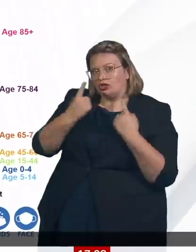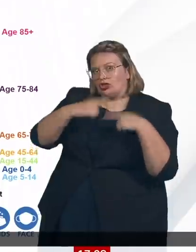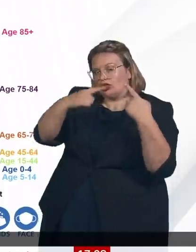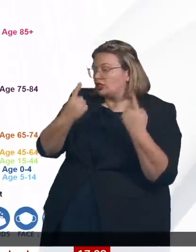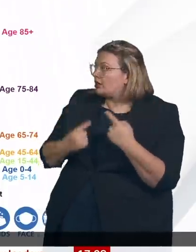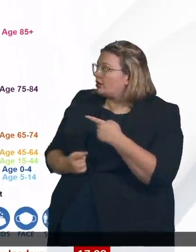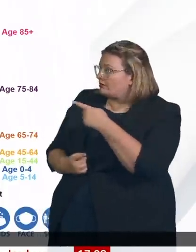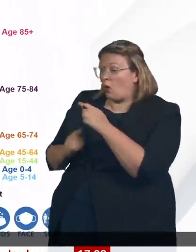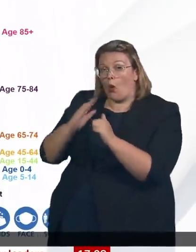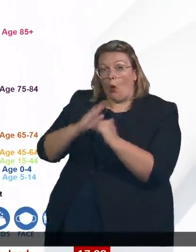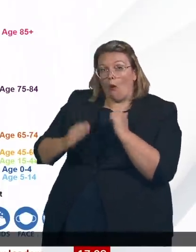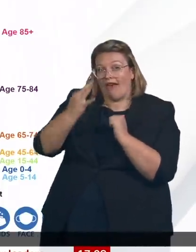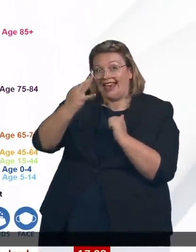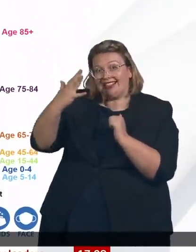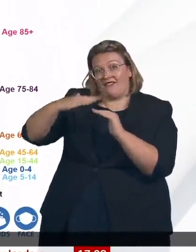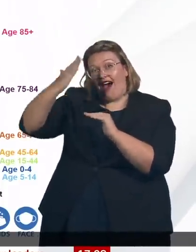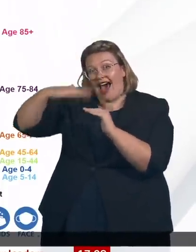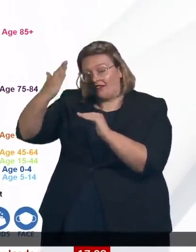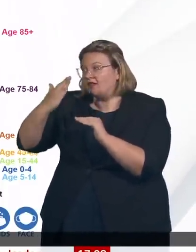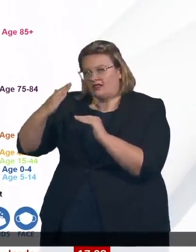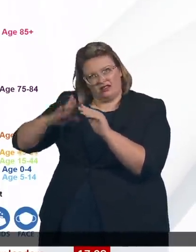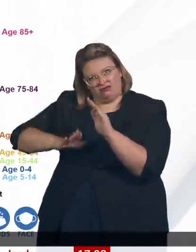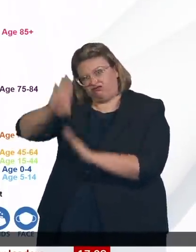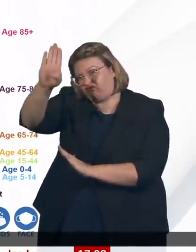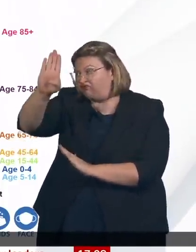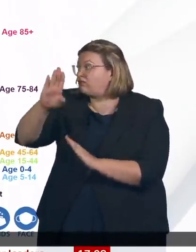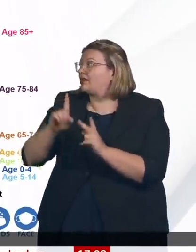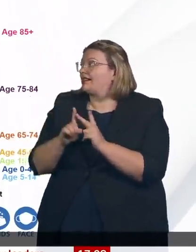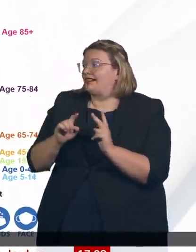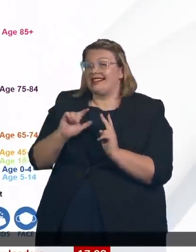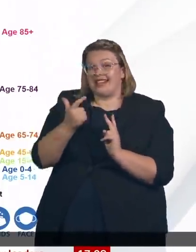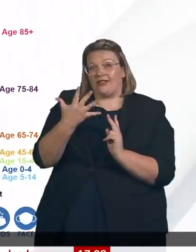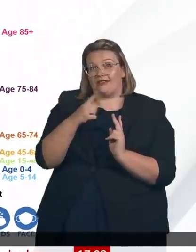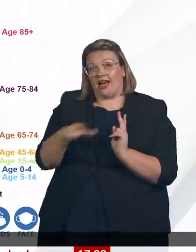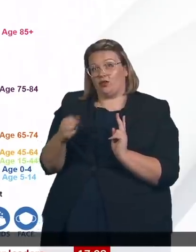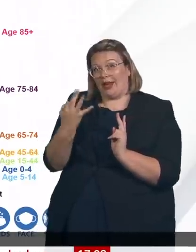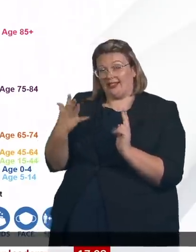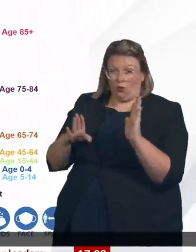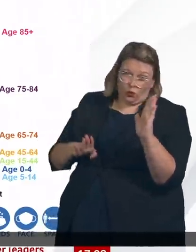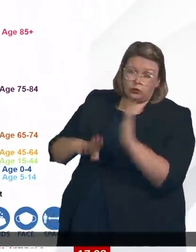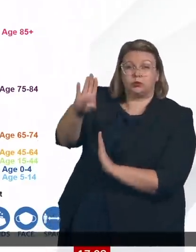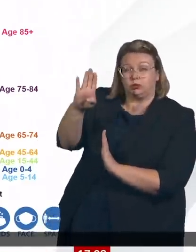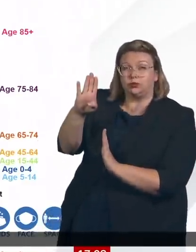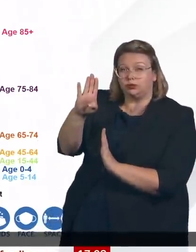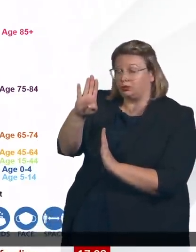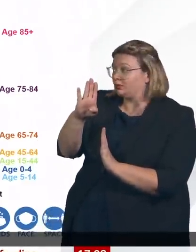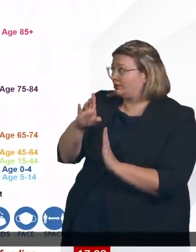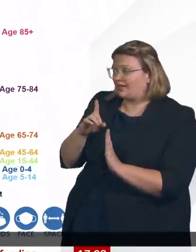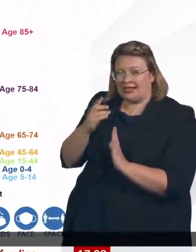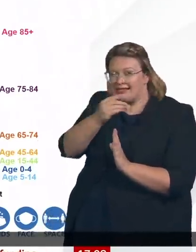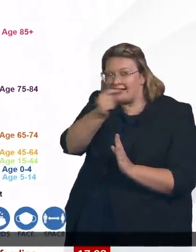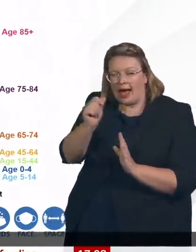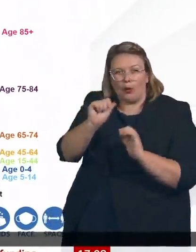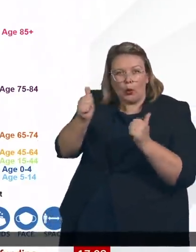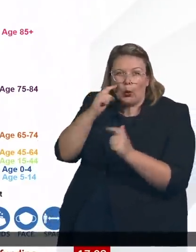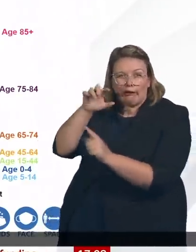for 85 plus, 75 to 84, and 65 to 74. And some of you, the eagle-eyed amongst you, will